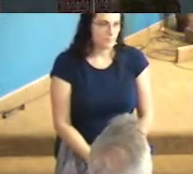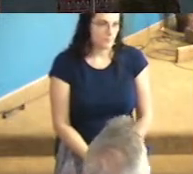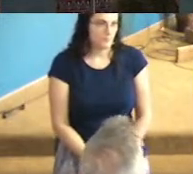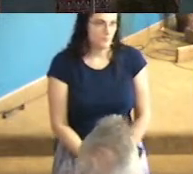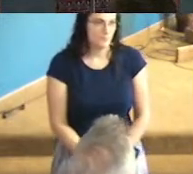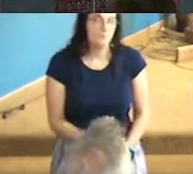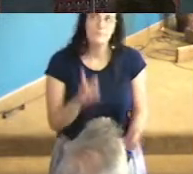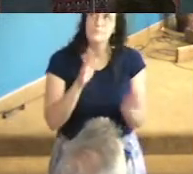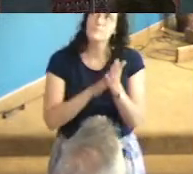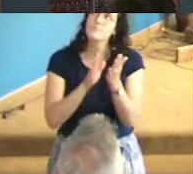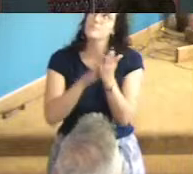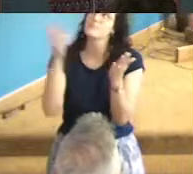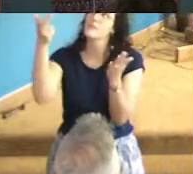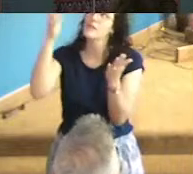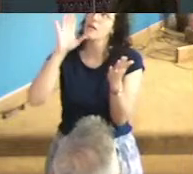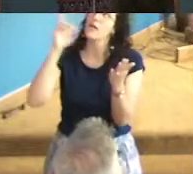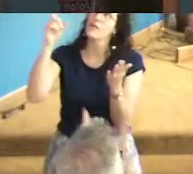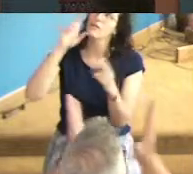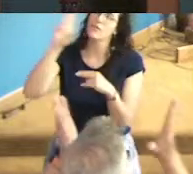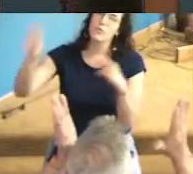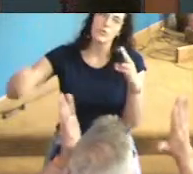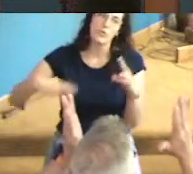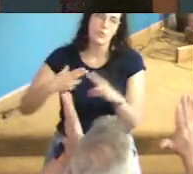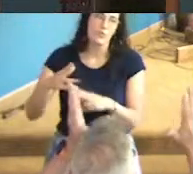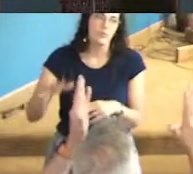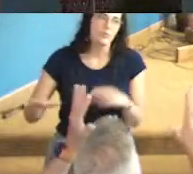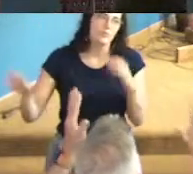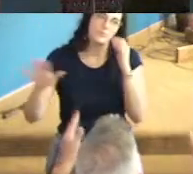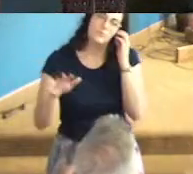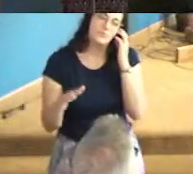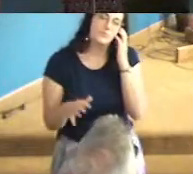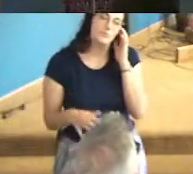God. Give praise to the God of the universe. Honor him.